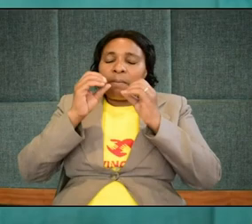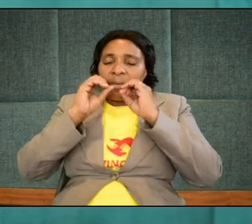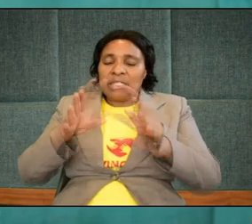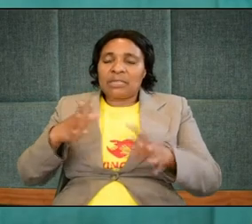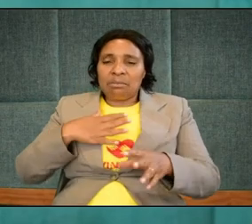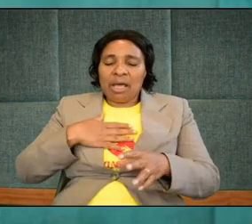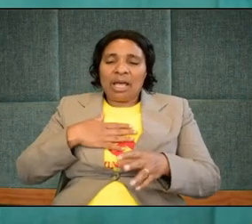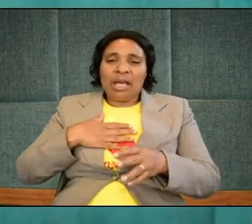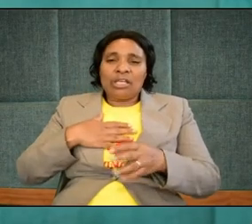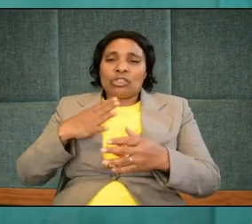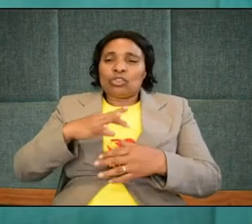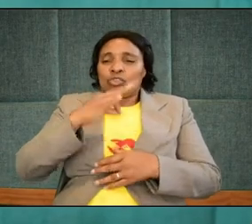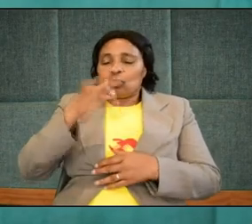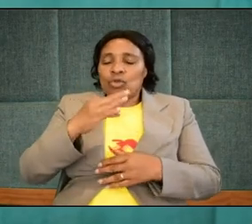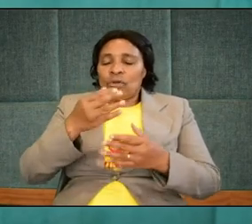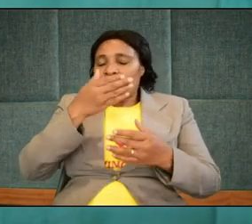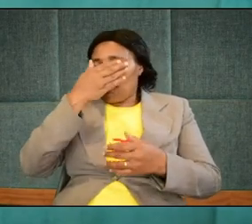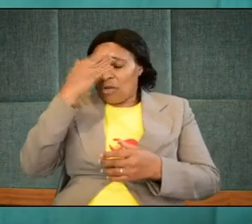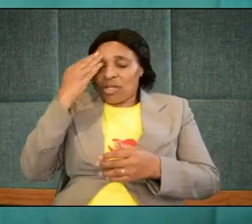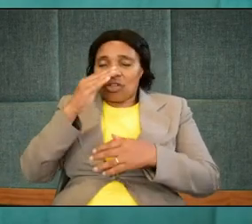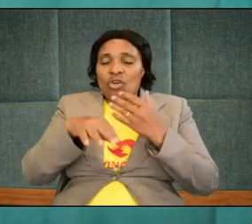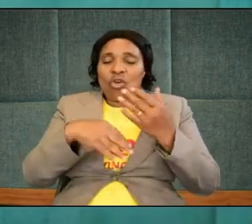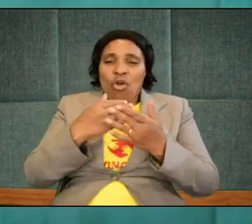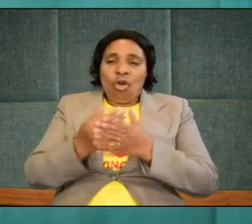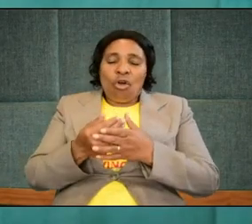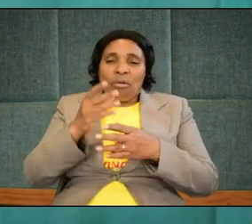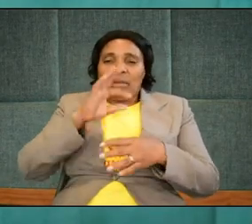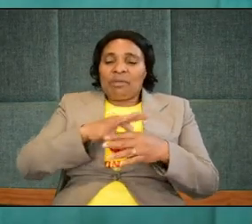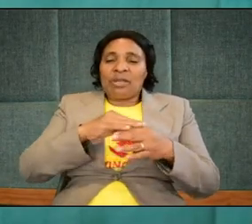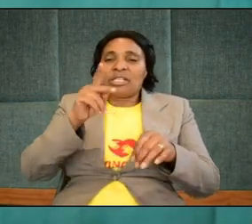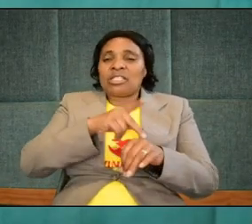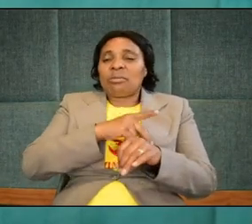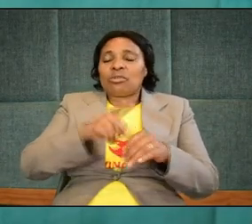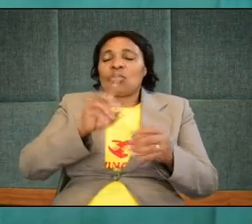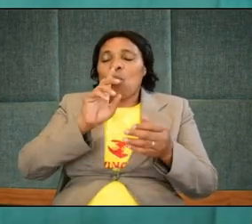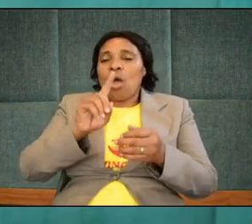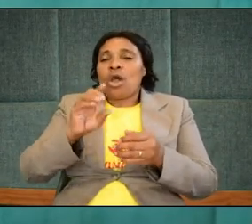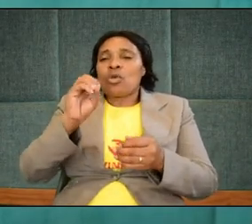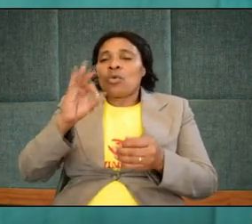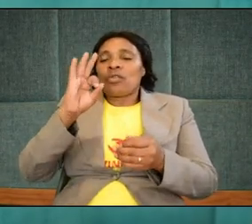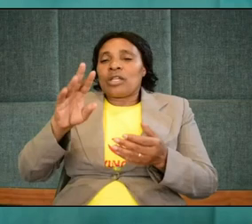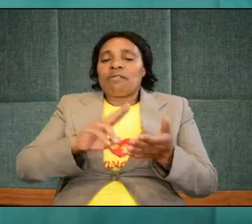soul, and forget not all his benefits." That's Psalms 103, verse 1 to 2.